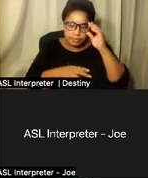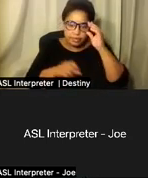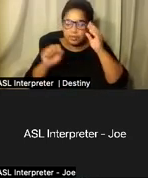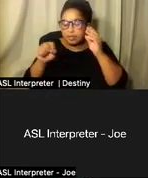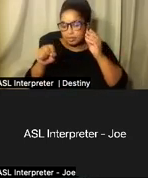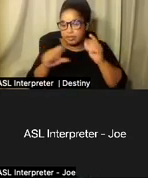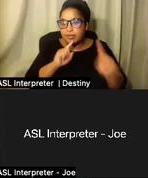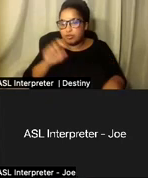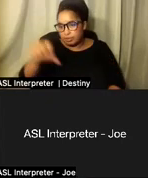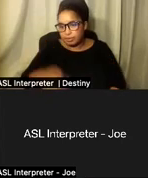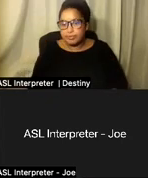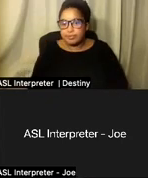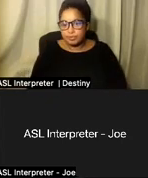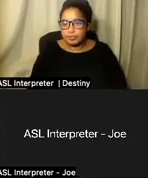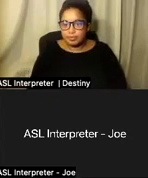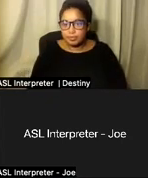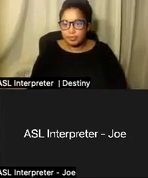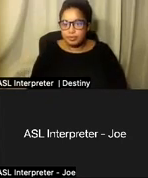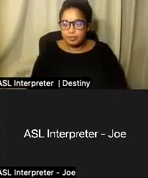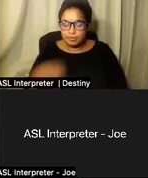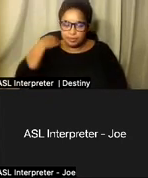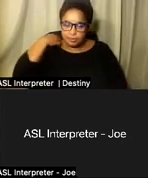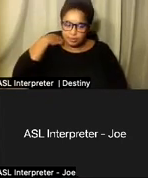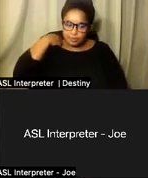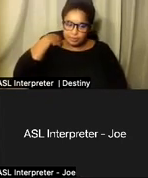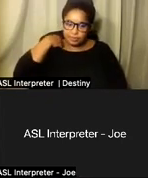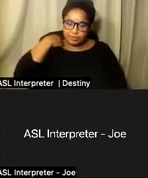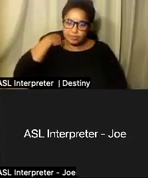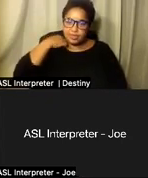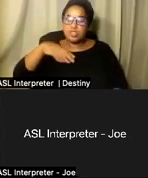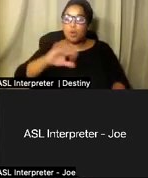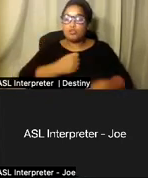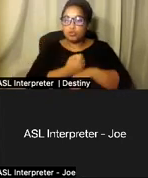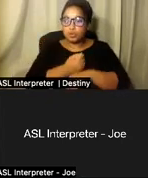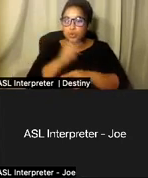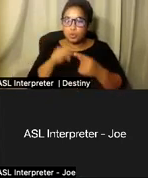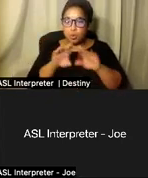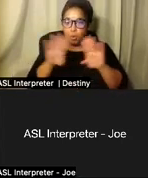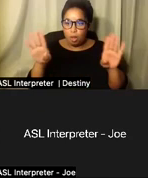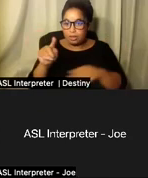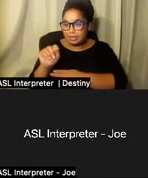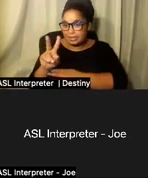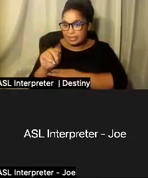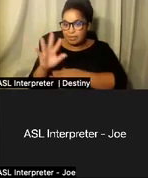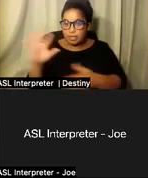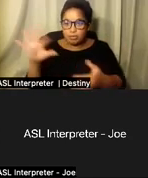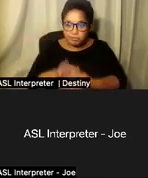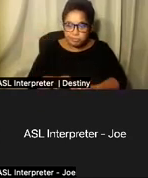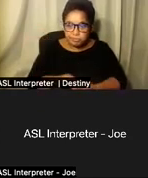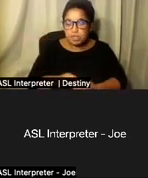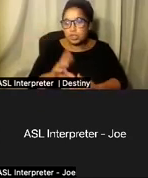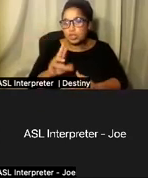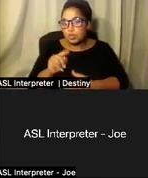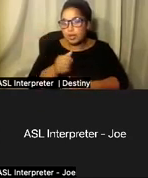The answer is yes. All right, so we secured the credenza to the wall. Now let's secure the television to the unit below it,